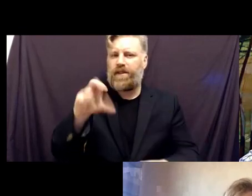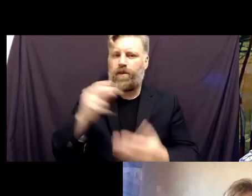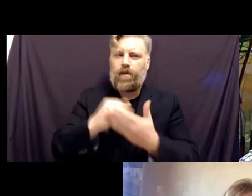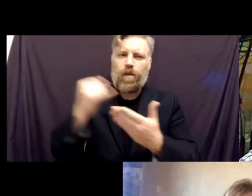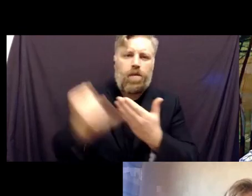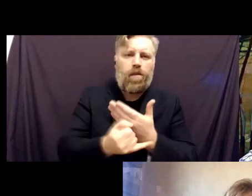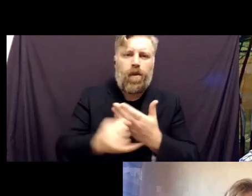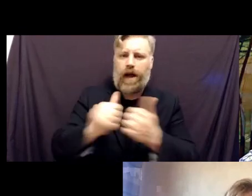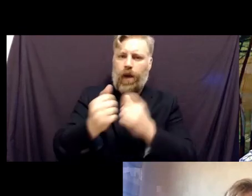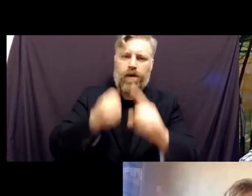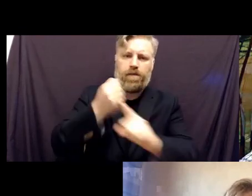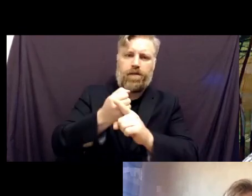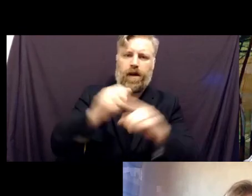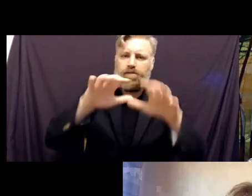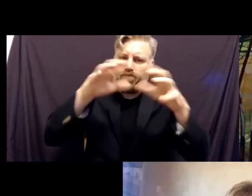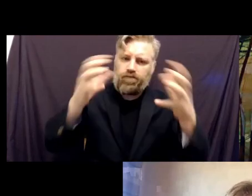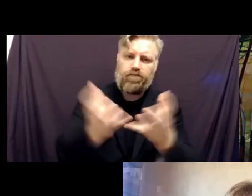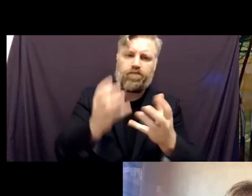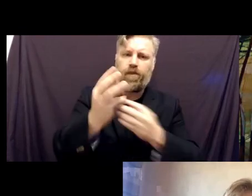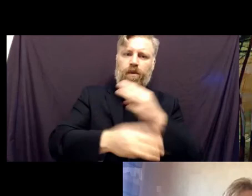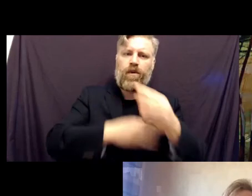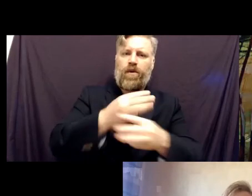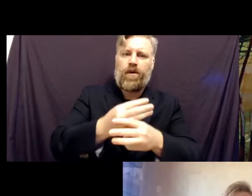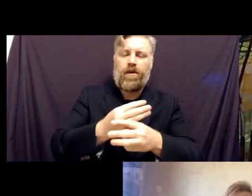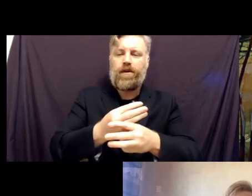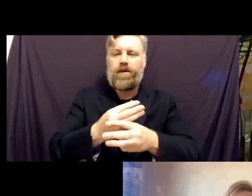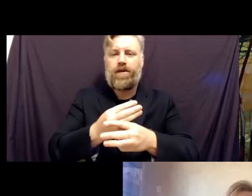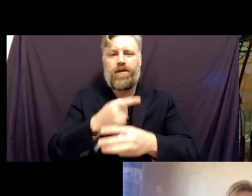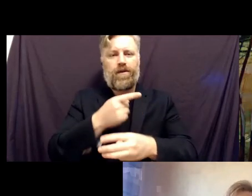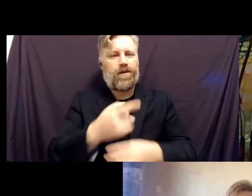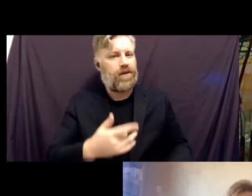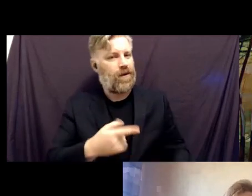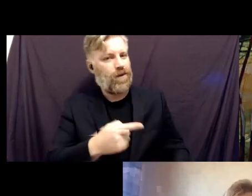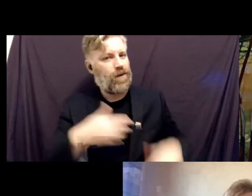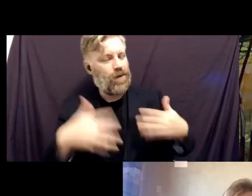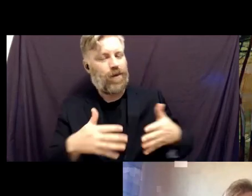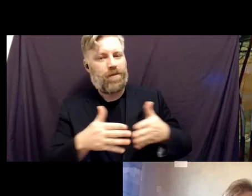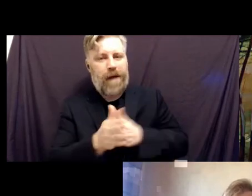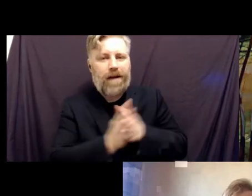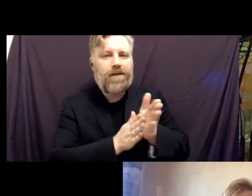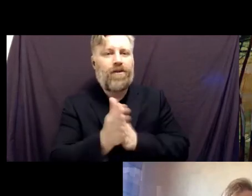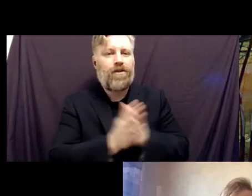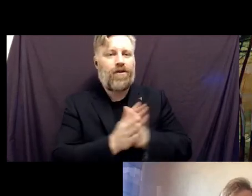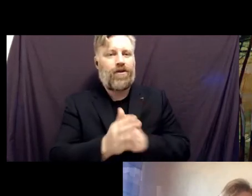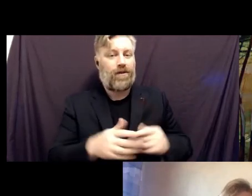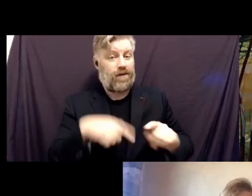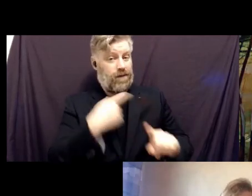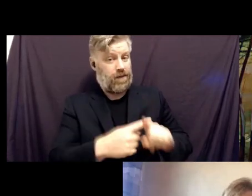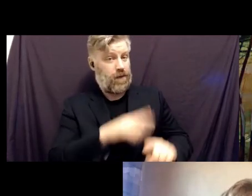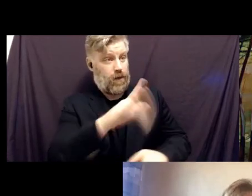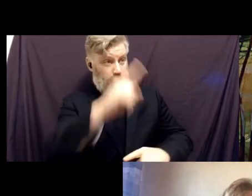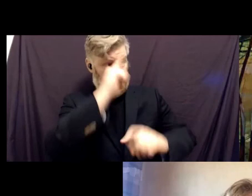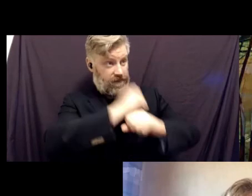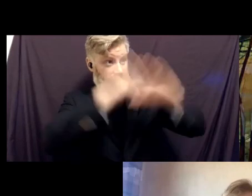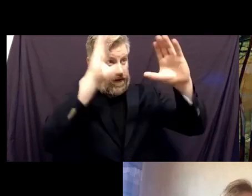scale, and your passion and your ability to take your vision and put it into action to